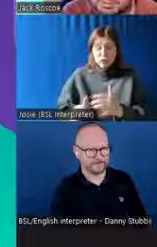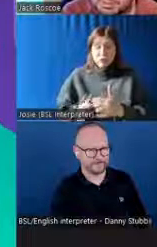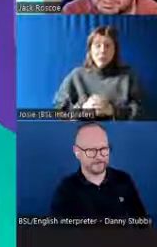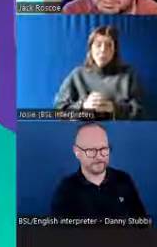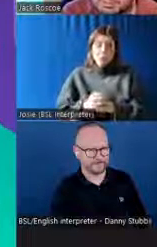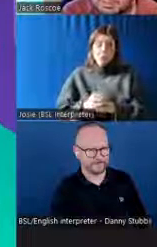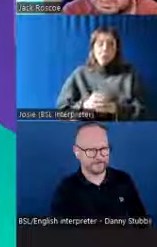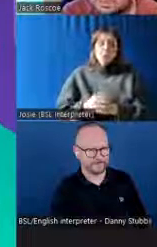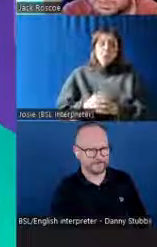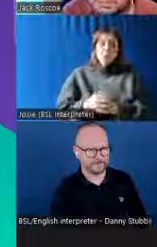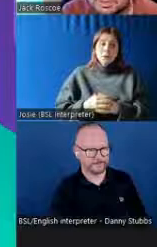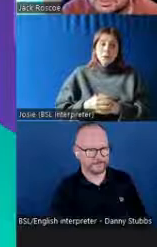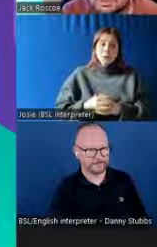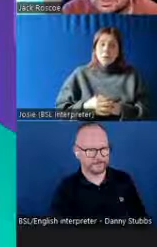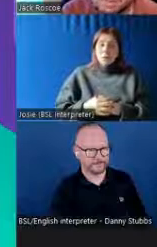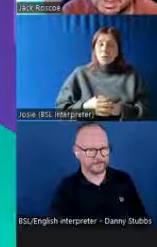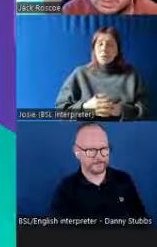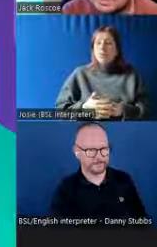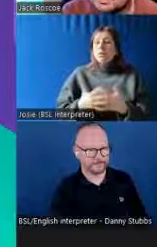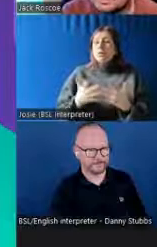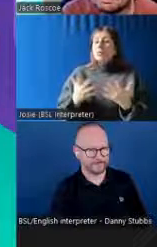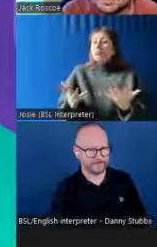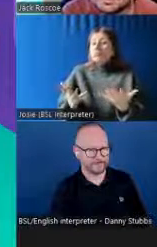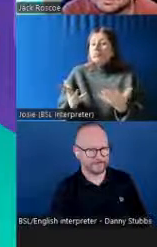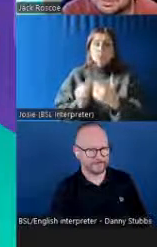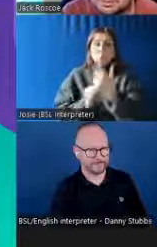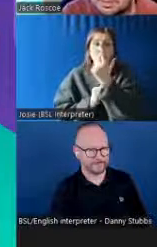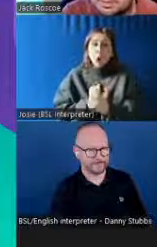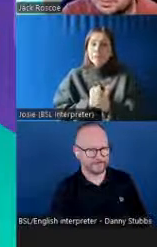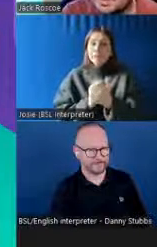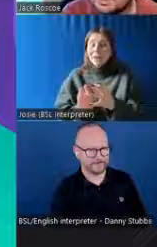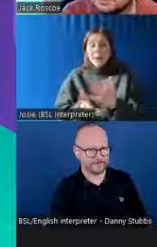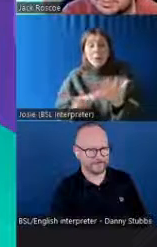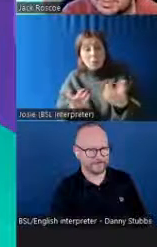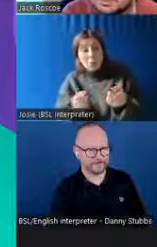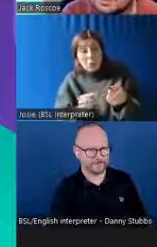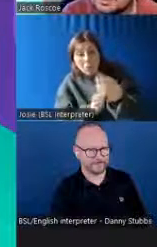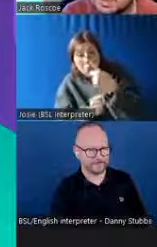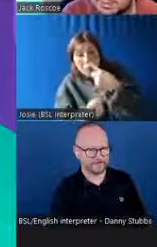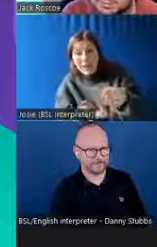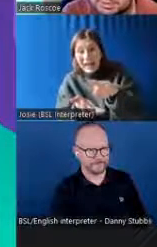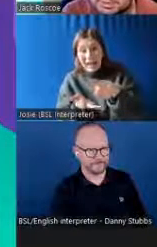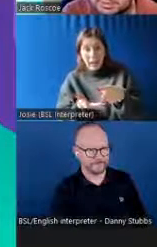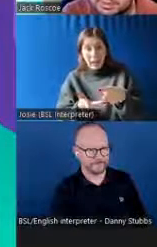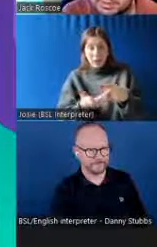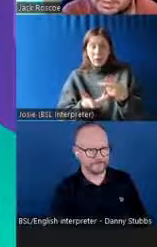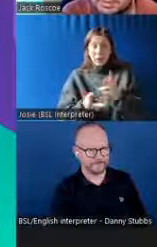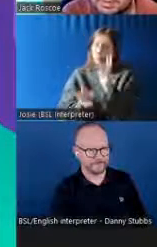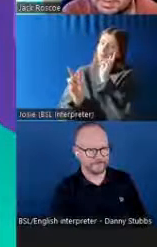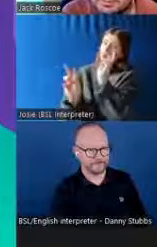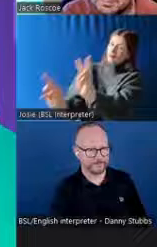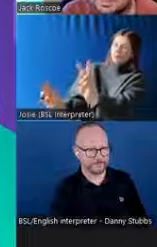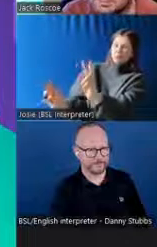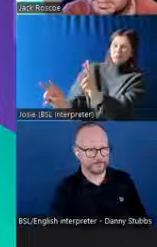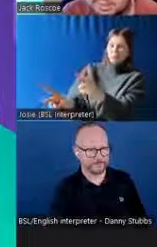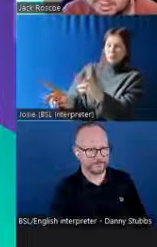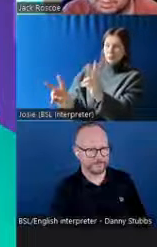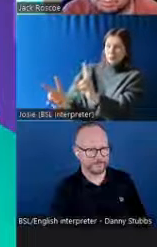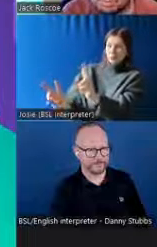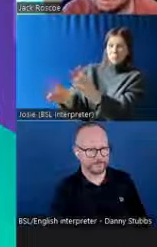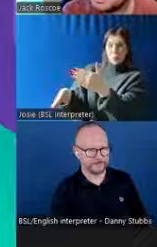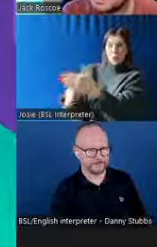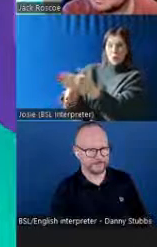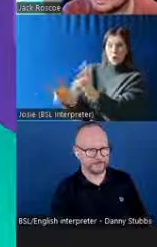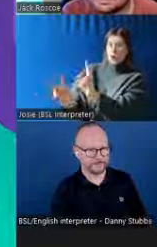So maybe you ask people to draw a picture or write a song about how they felt after seeing the work. And if they did